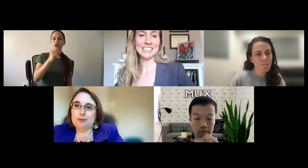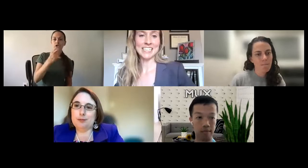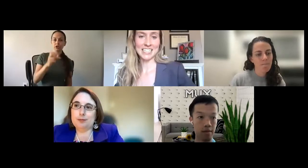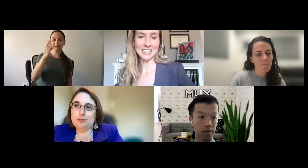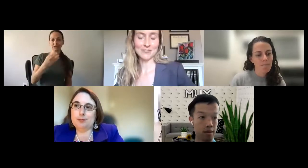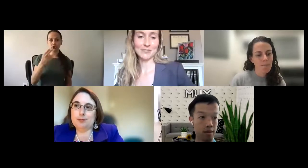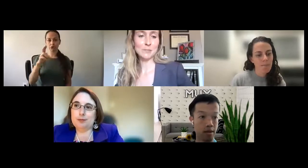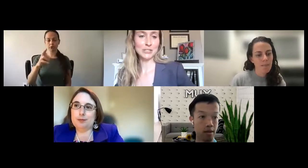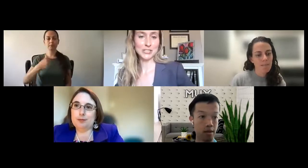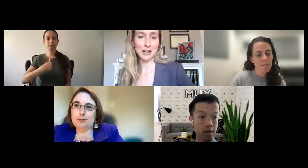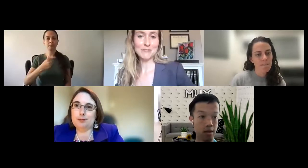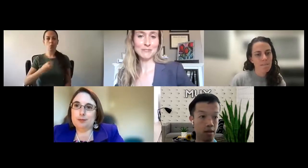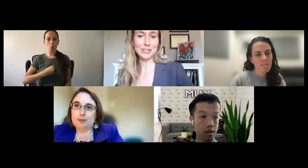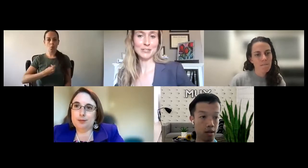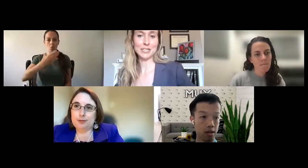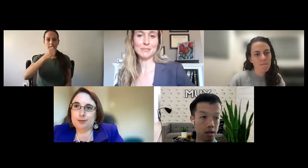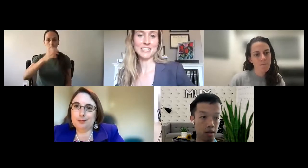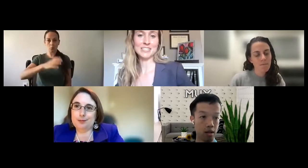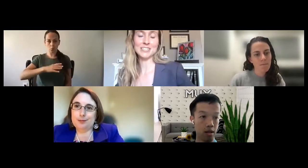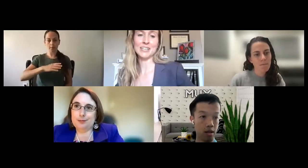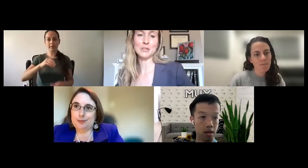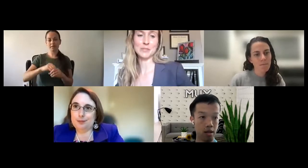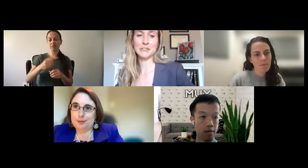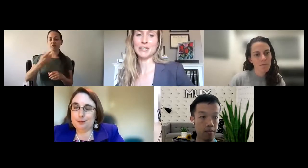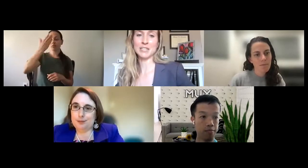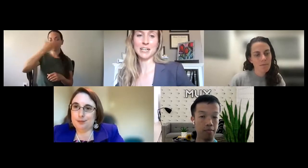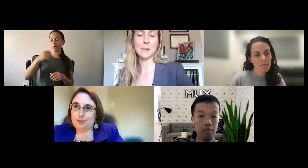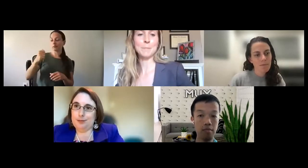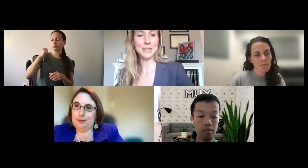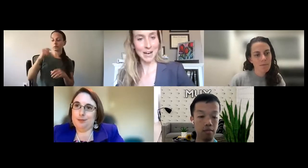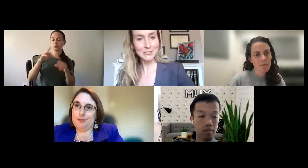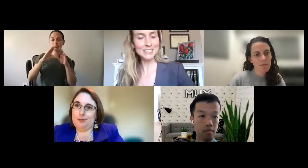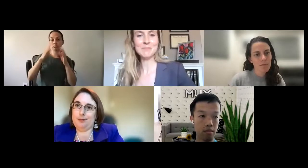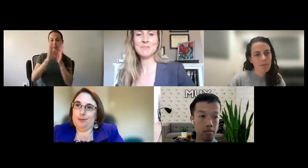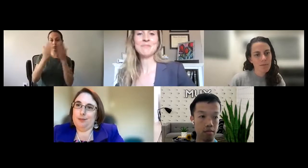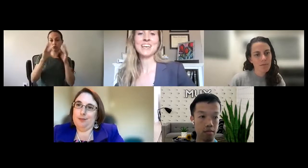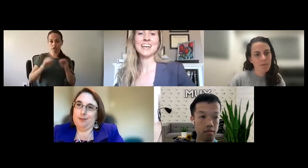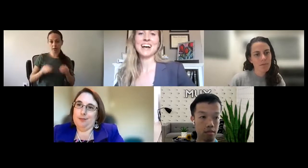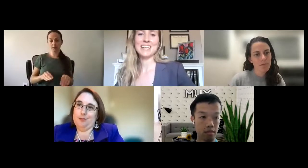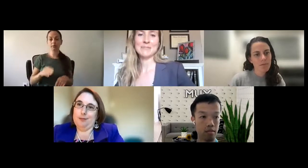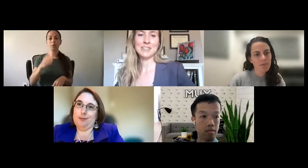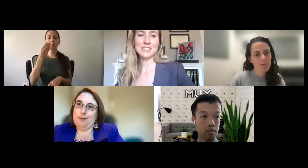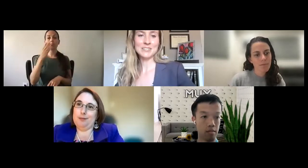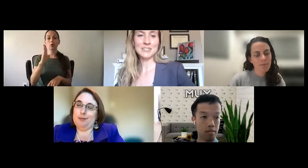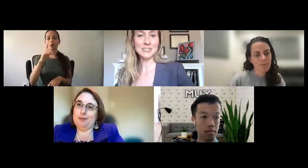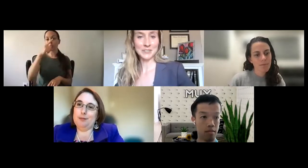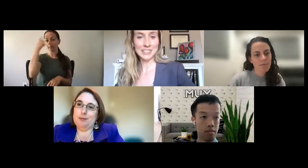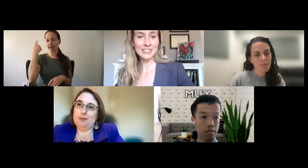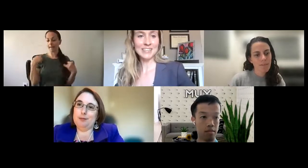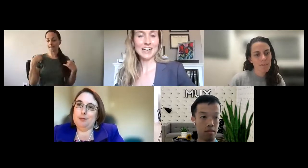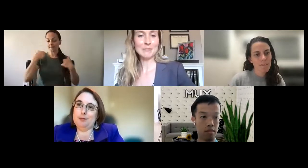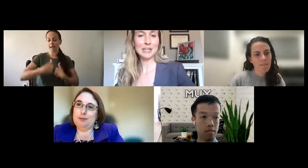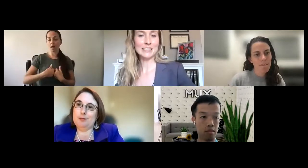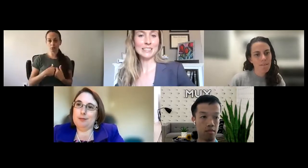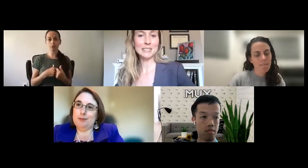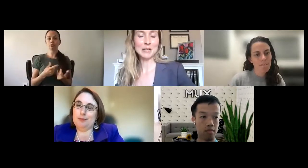sitting at a desk in front of a bookshelf wearing a gray blazer and a blue and black blouse. I am also a